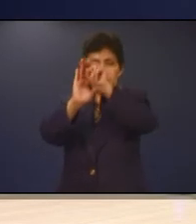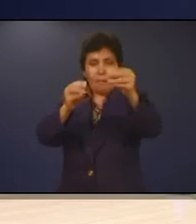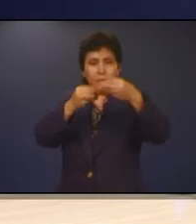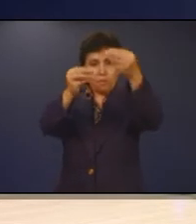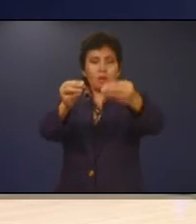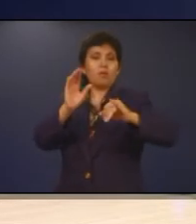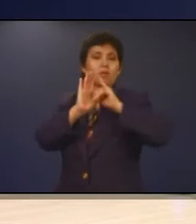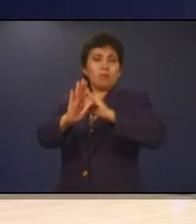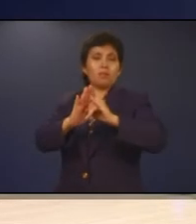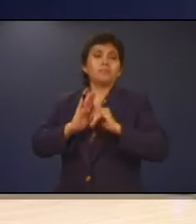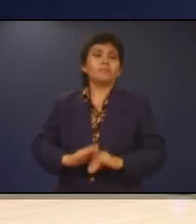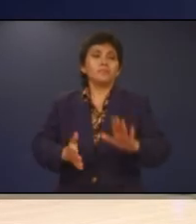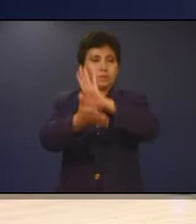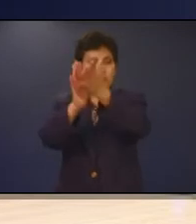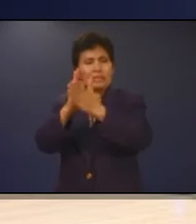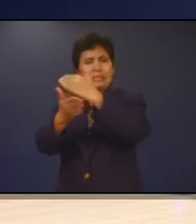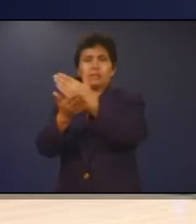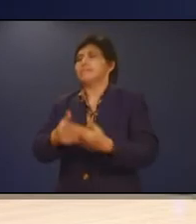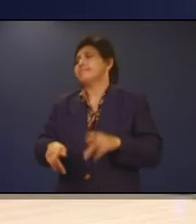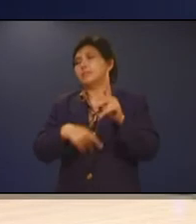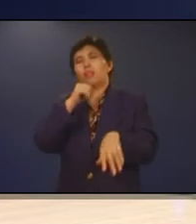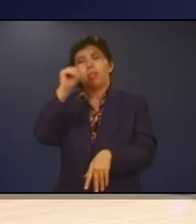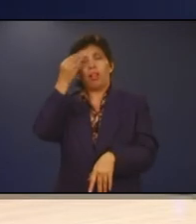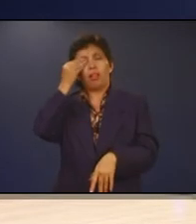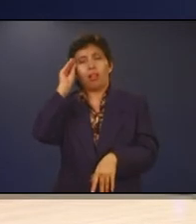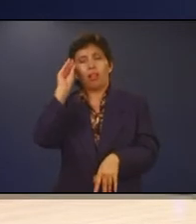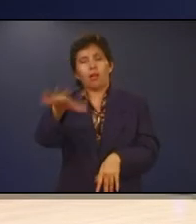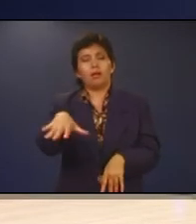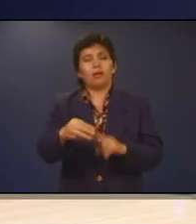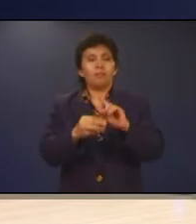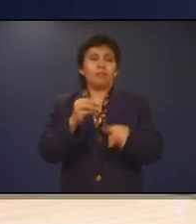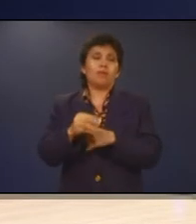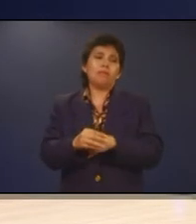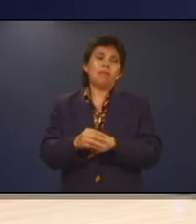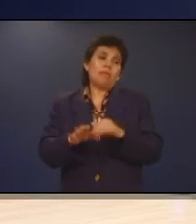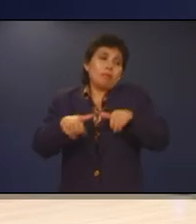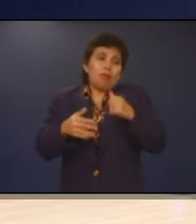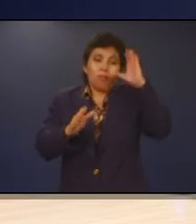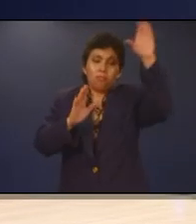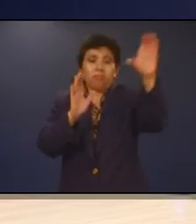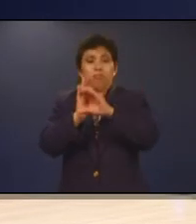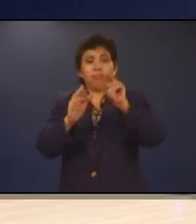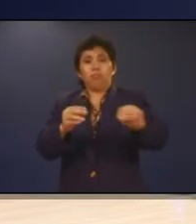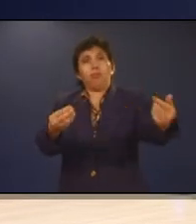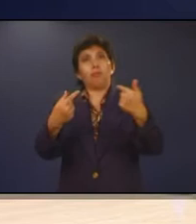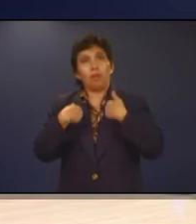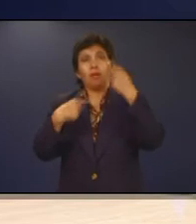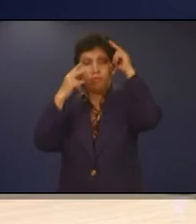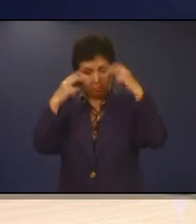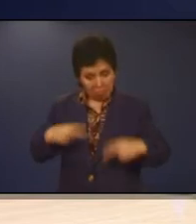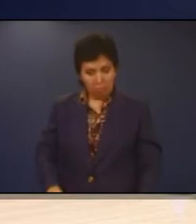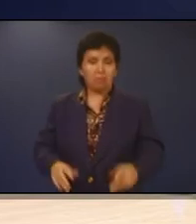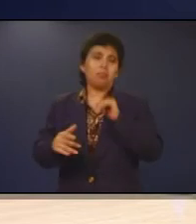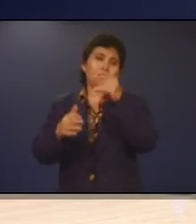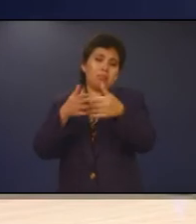good self-image. Some people, they don't care much about their portraying as a